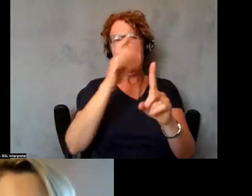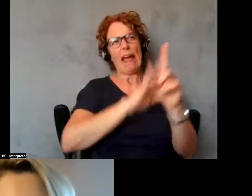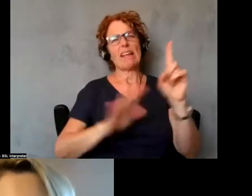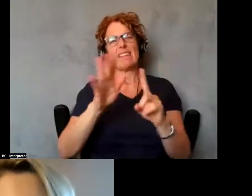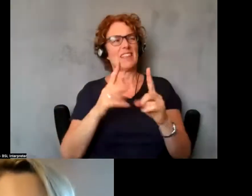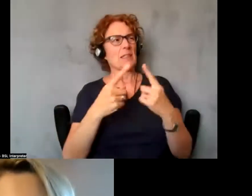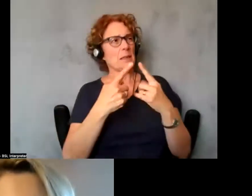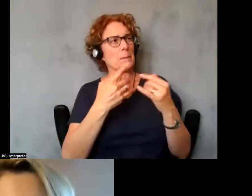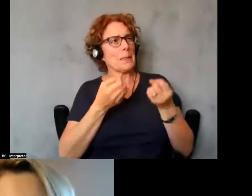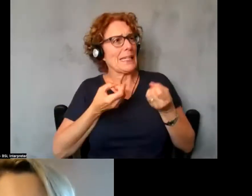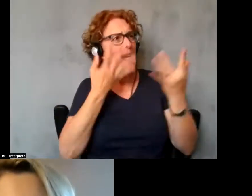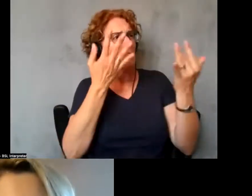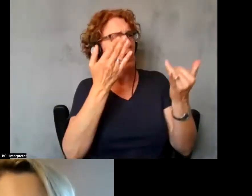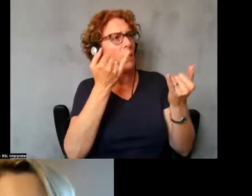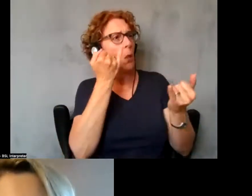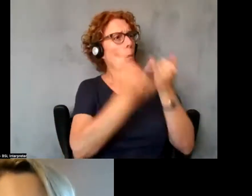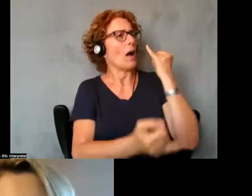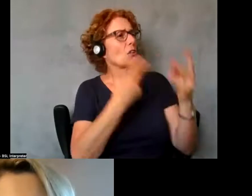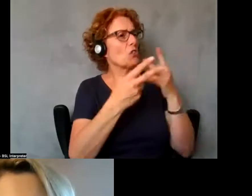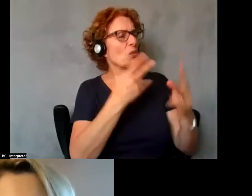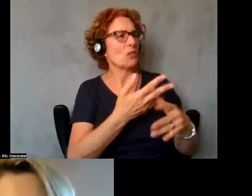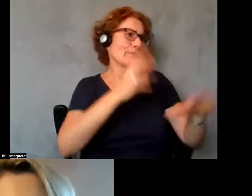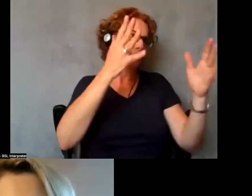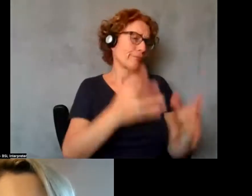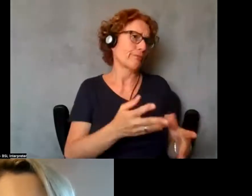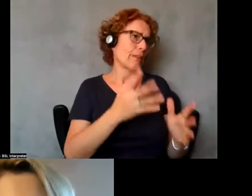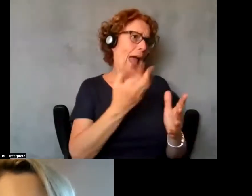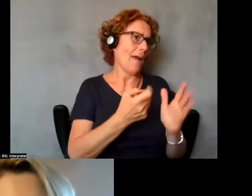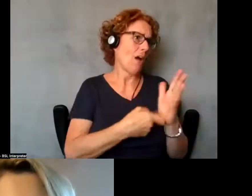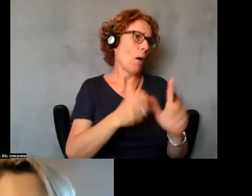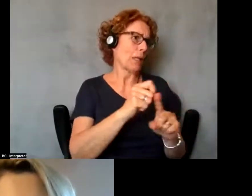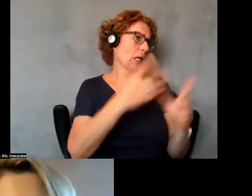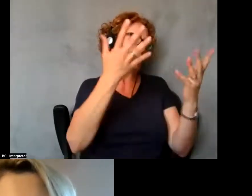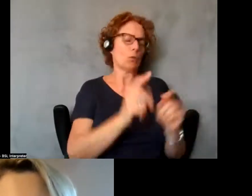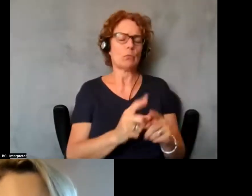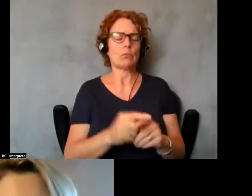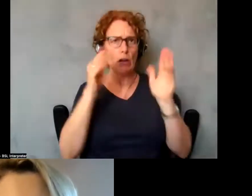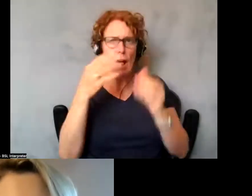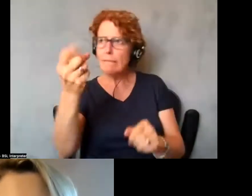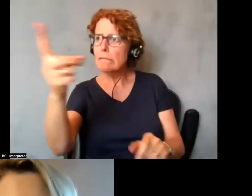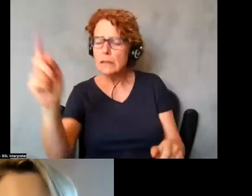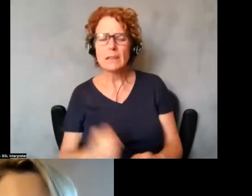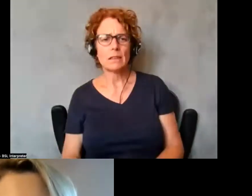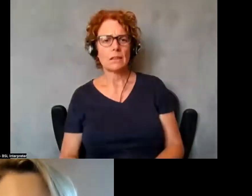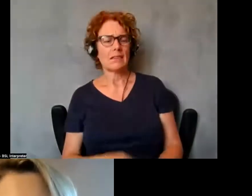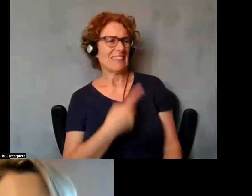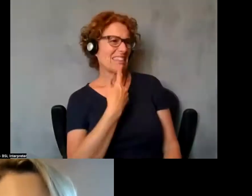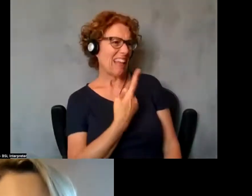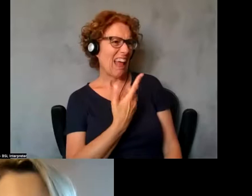the worst news in the worst possible way. So a lot of patients were told that they've got, a